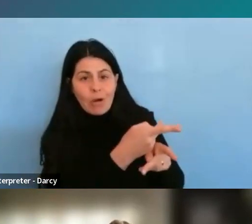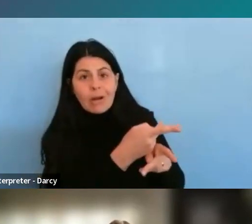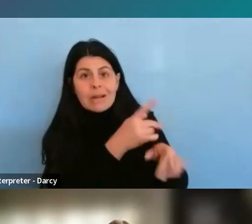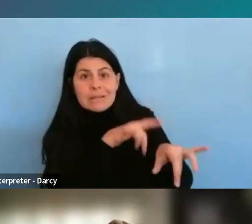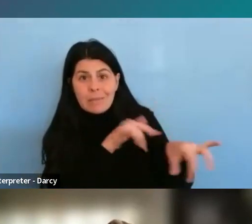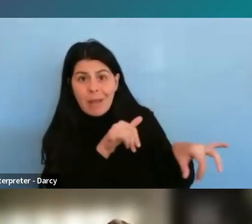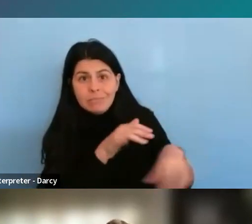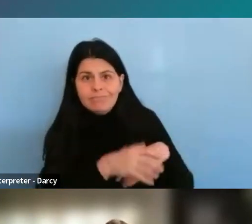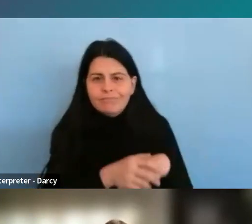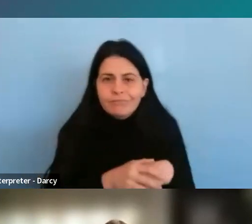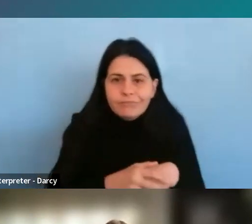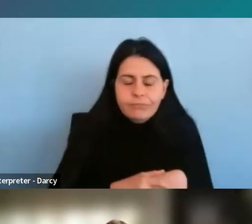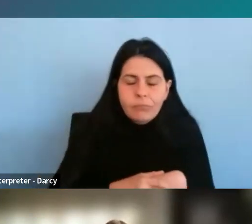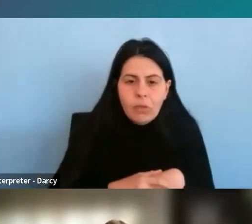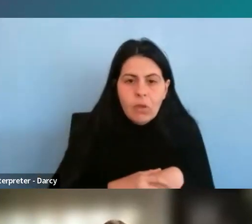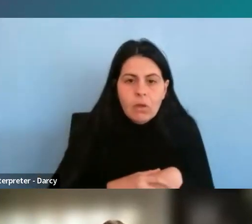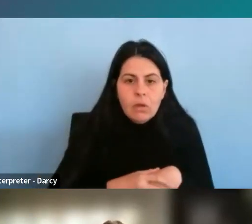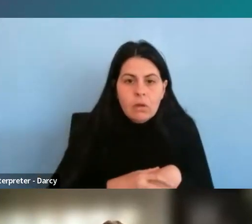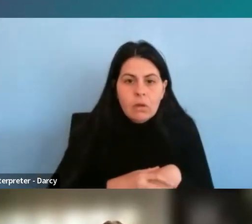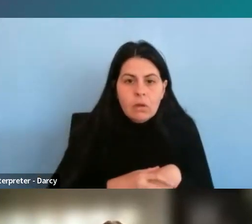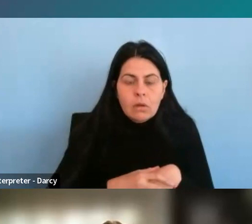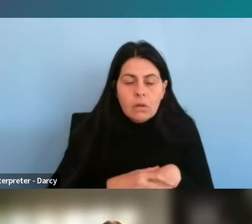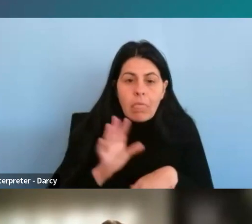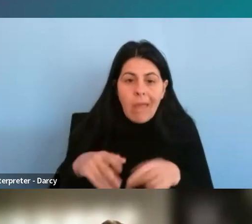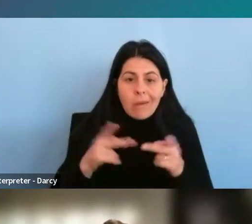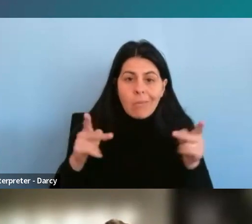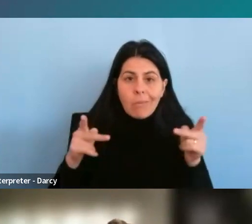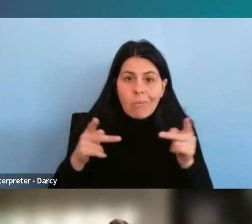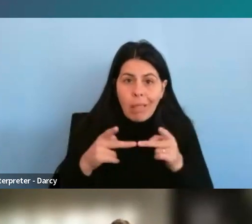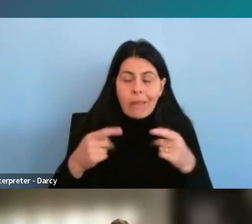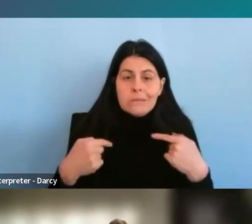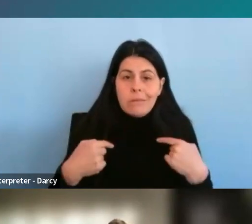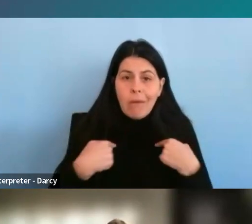time. And it is a place where I